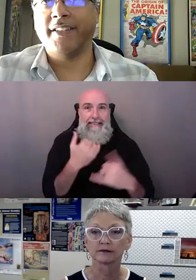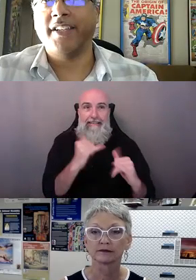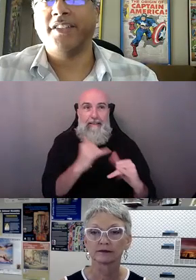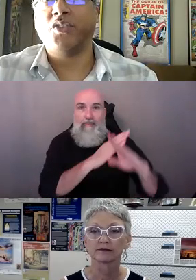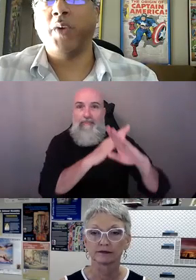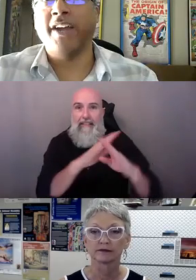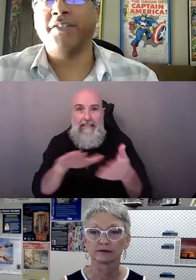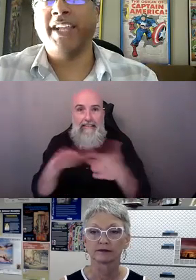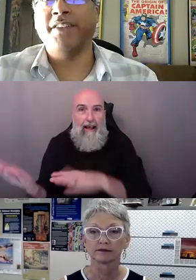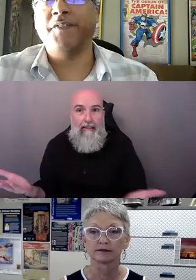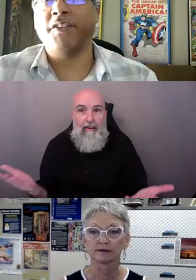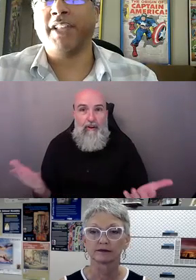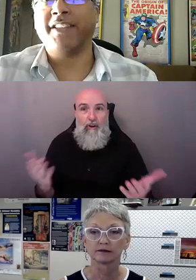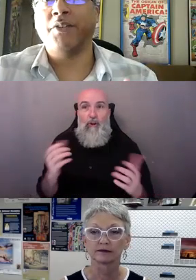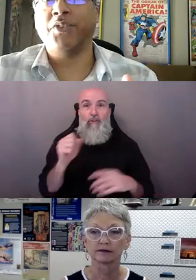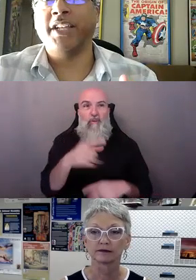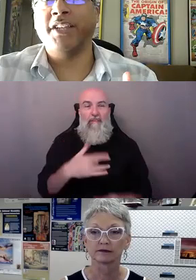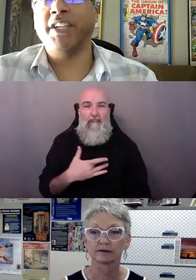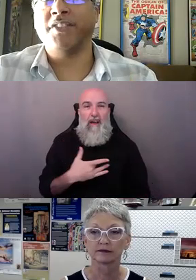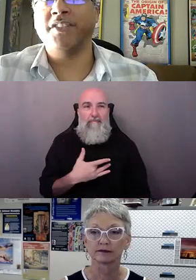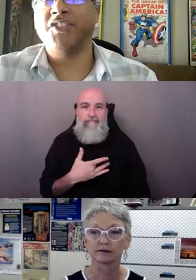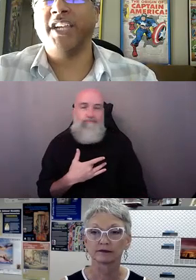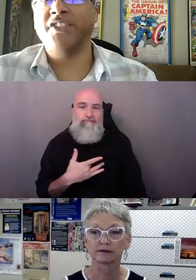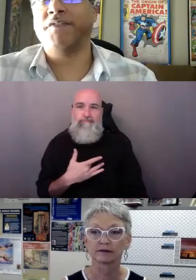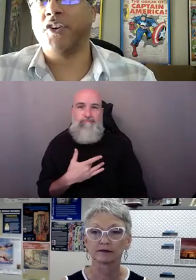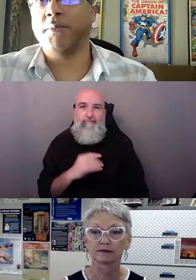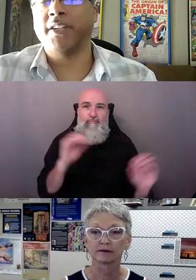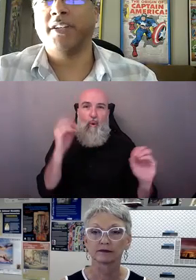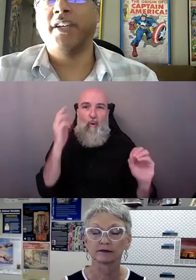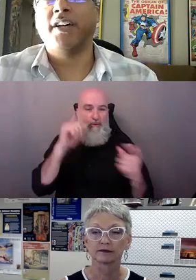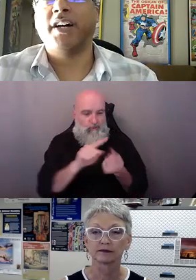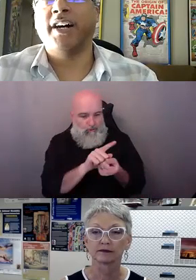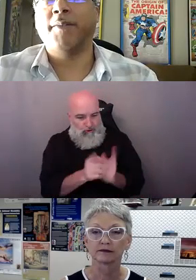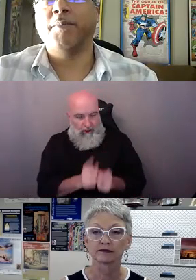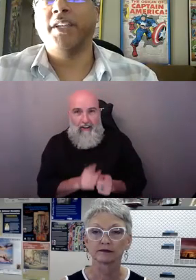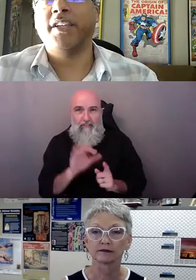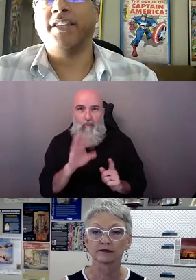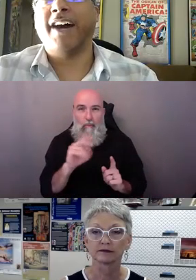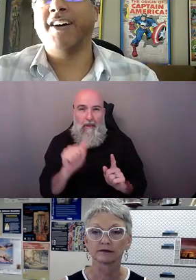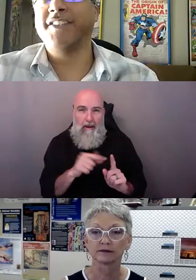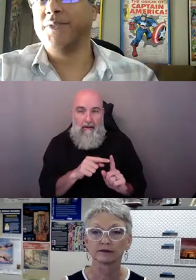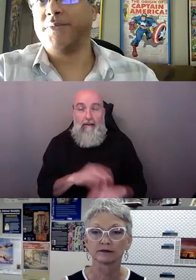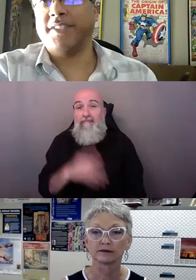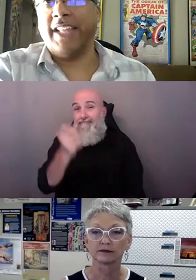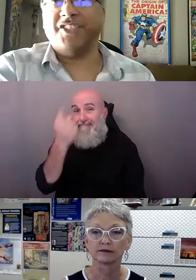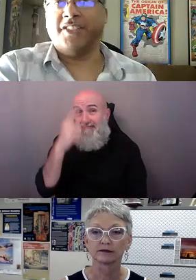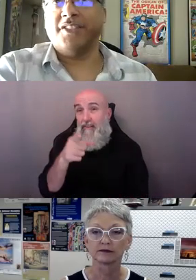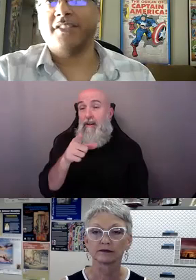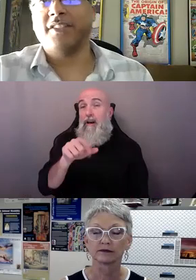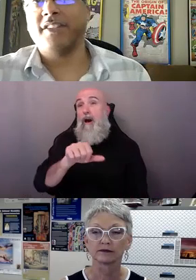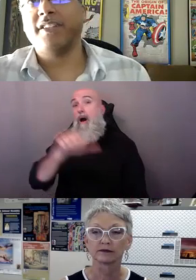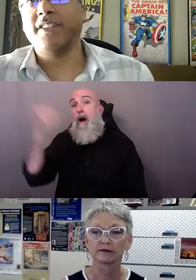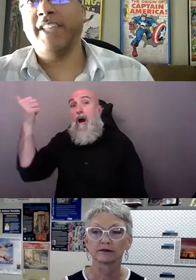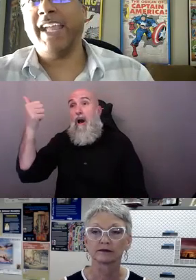death, to where they didn't feel like there was any reason to change the formula. Now, other